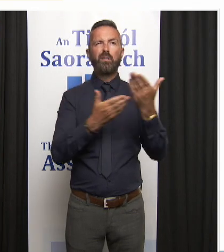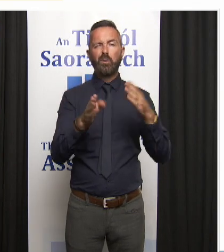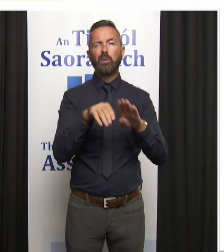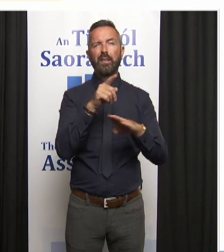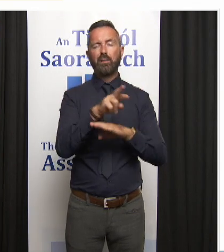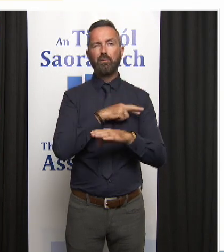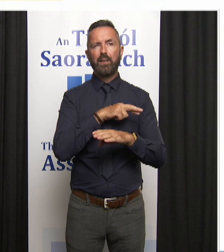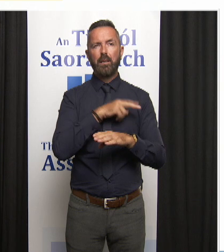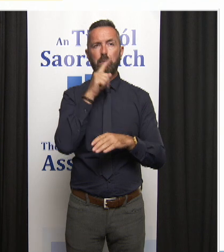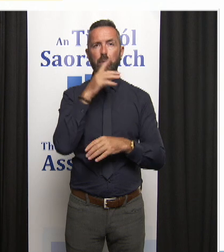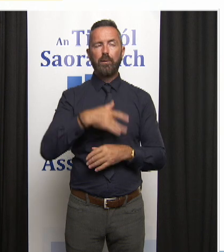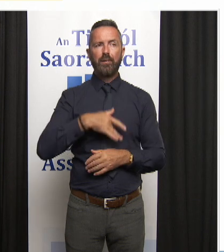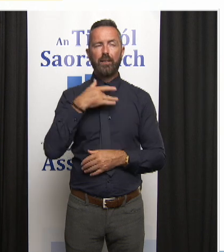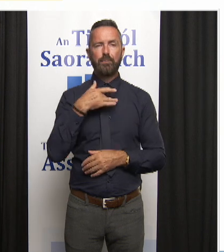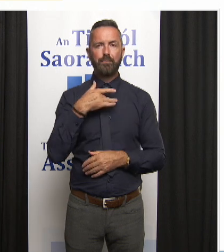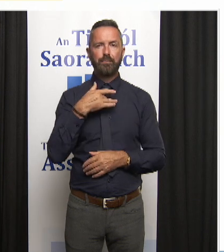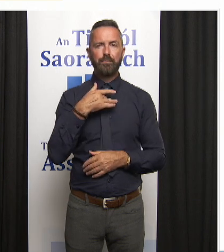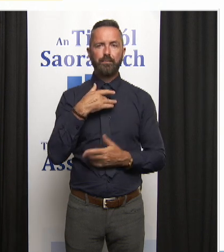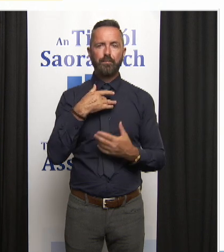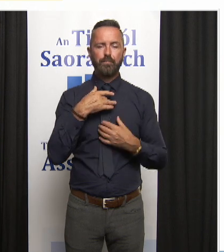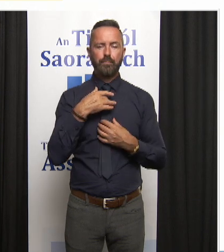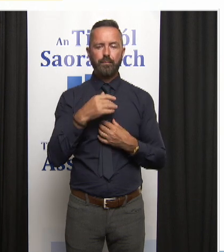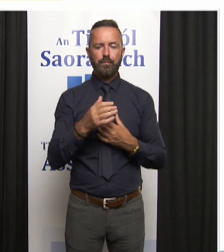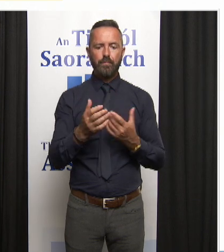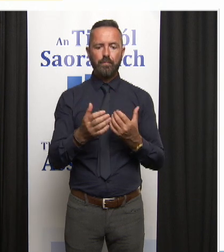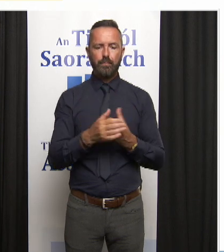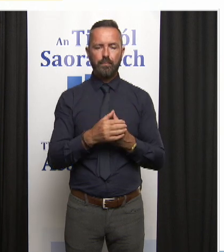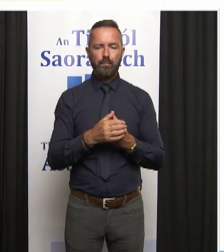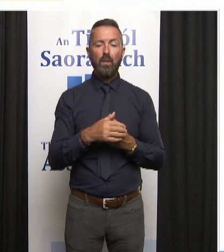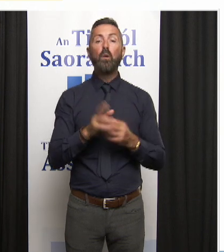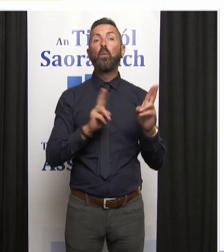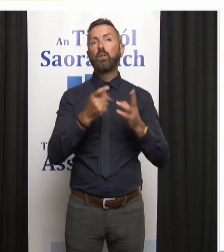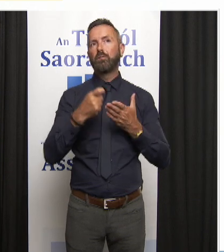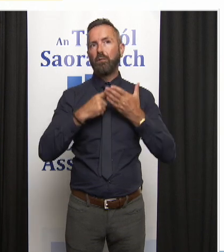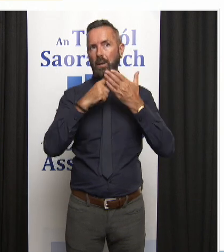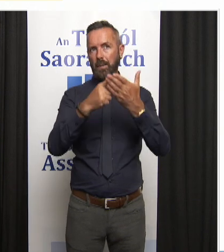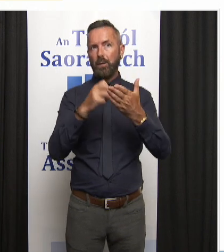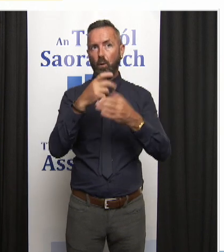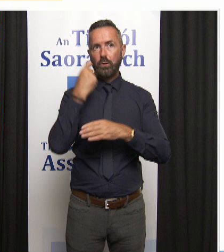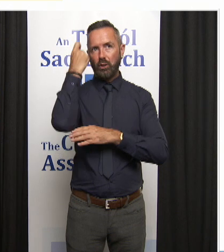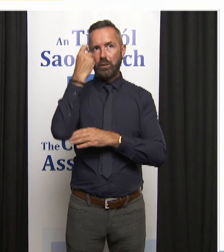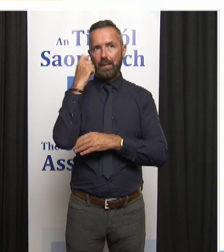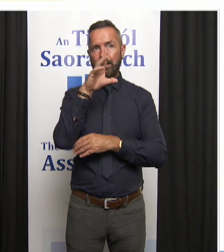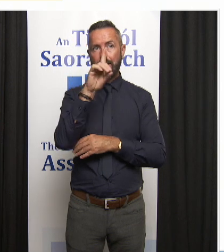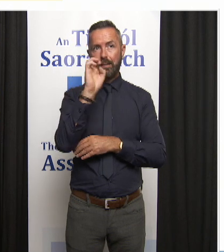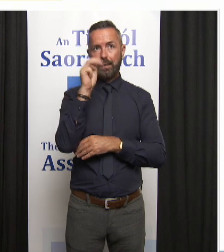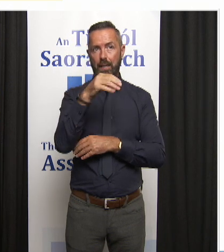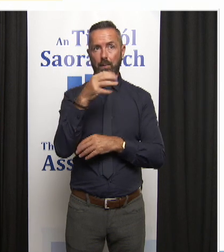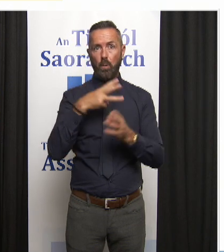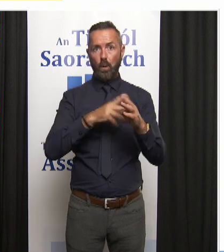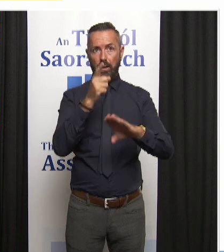this, but while we would suggest that while the DEM is in